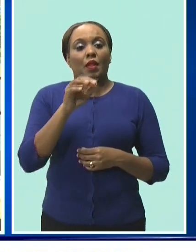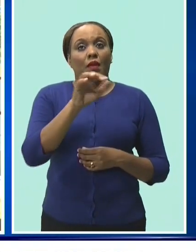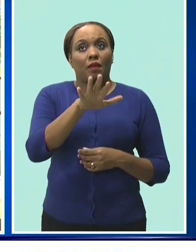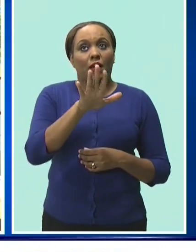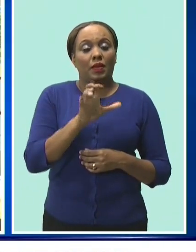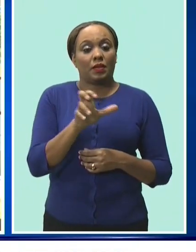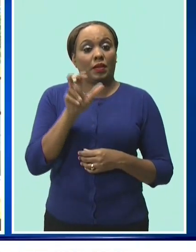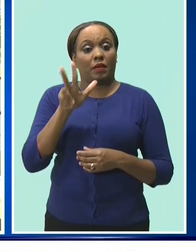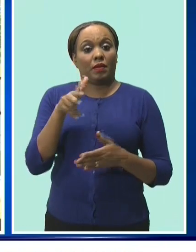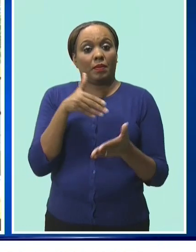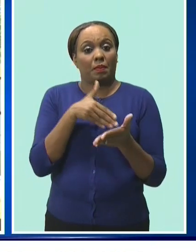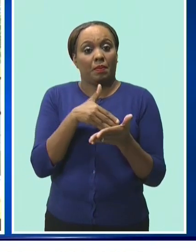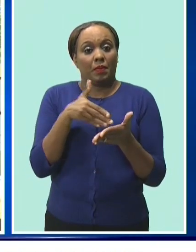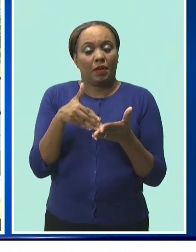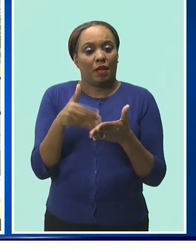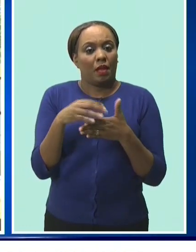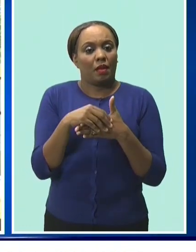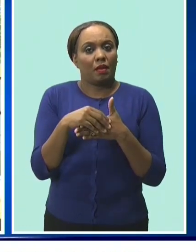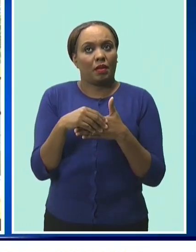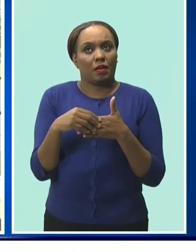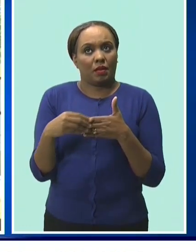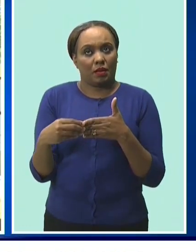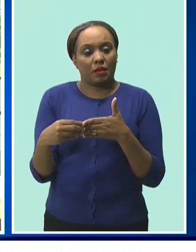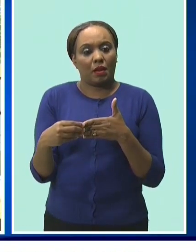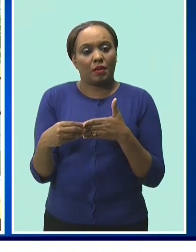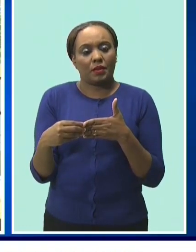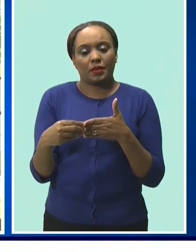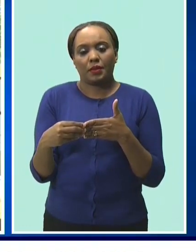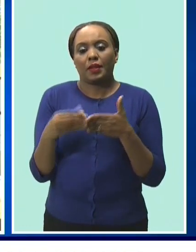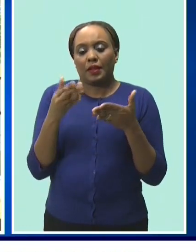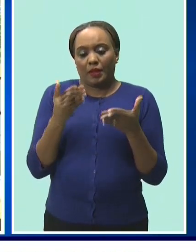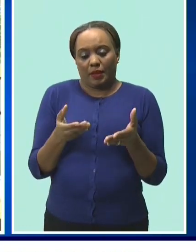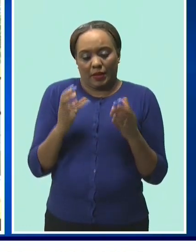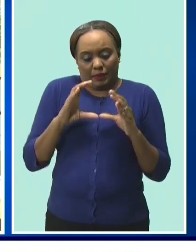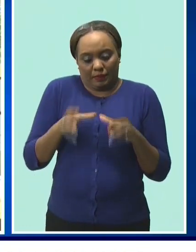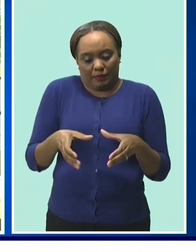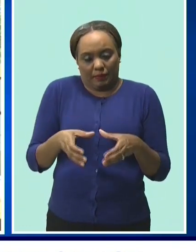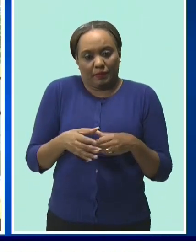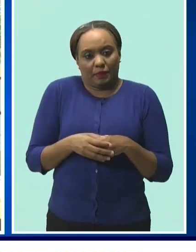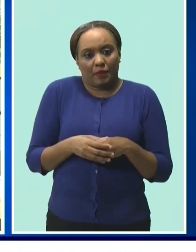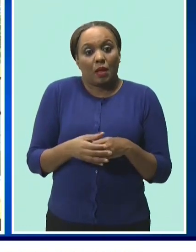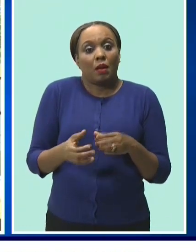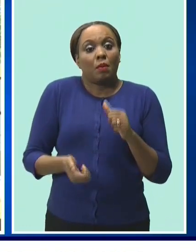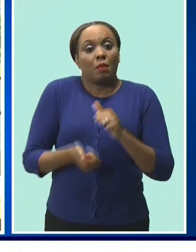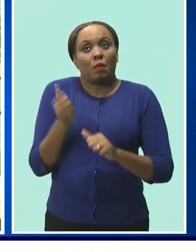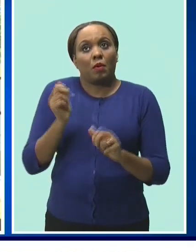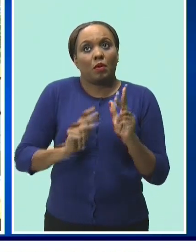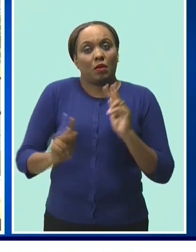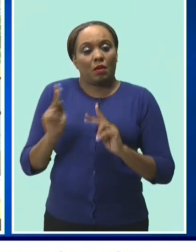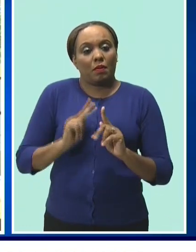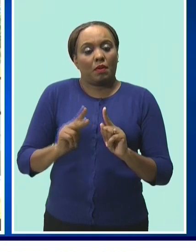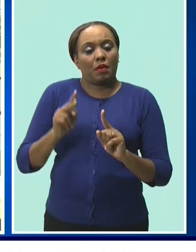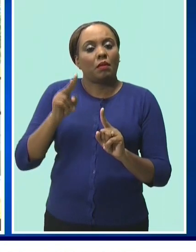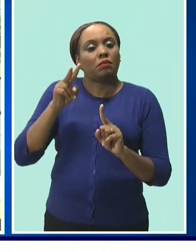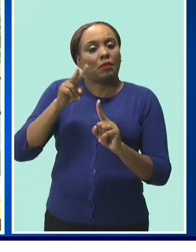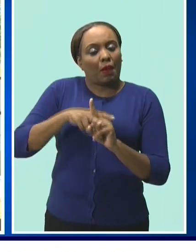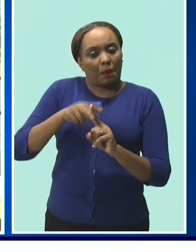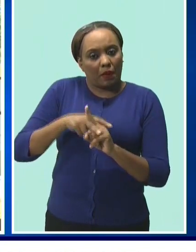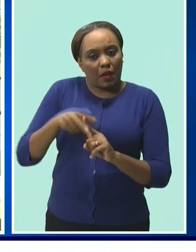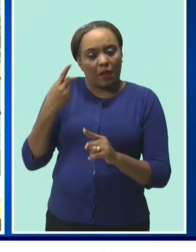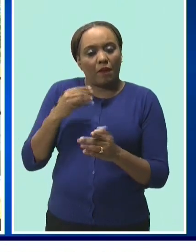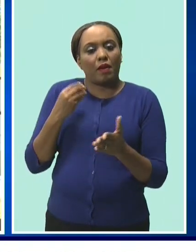$503 million in the pipeline. And whereas most people's applications are about mitigation,